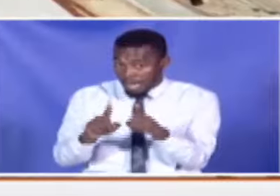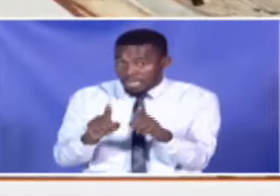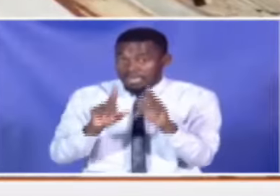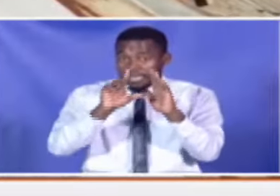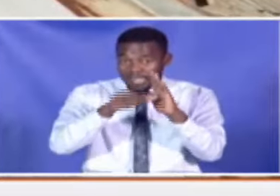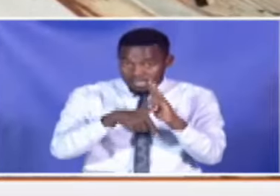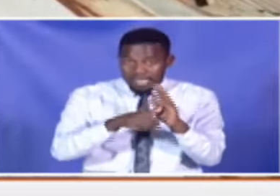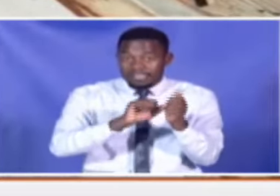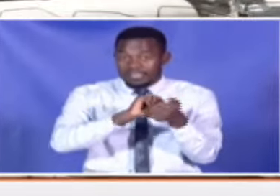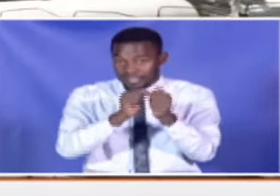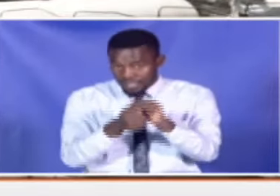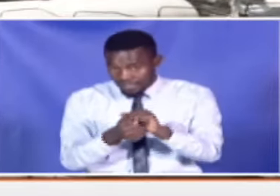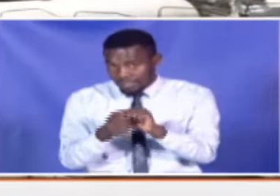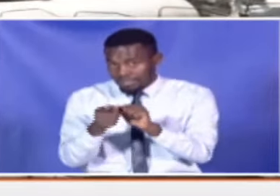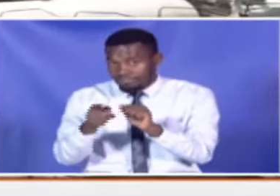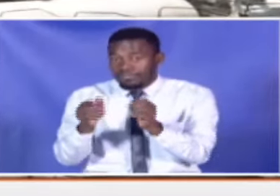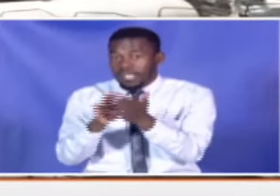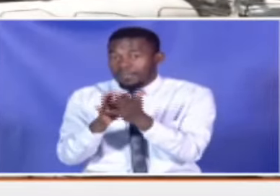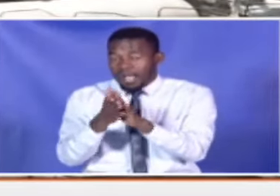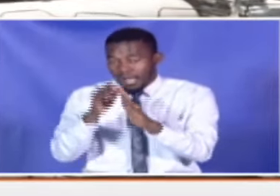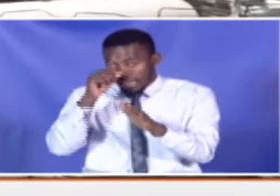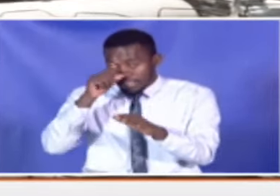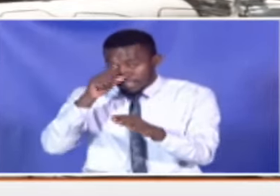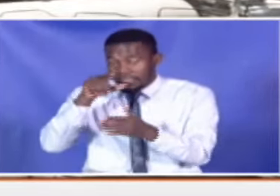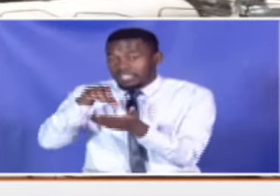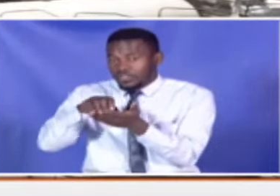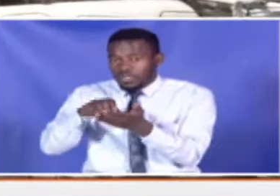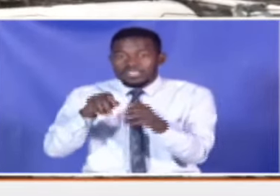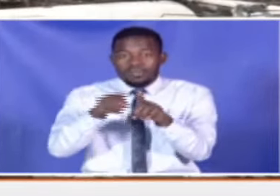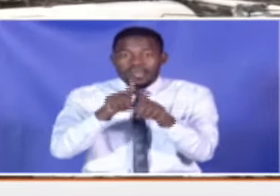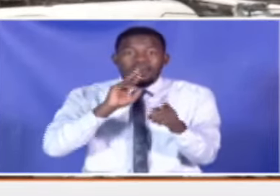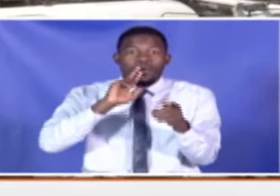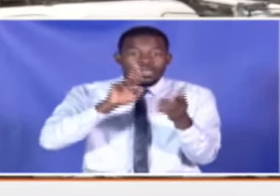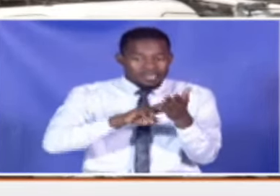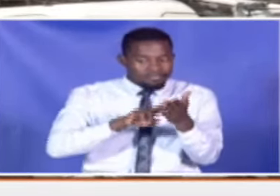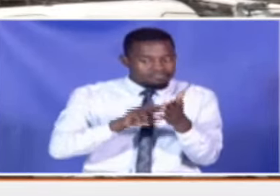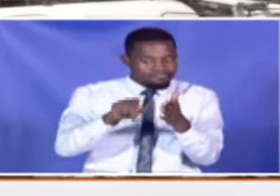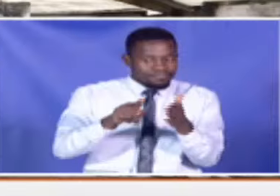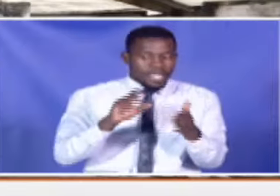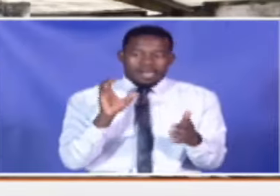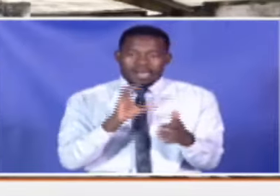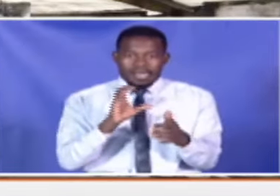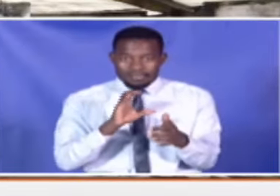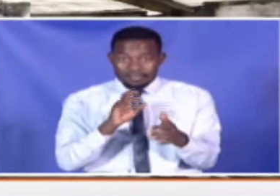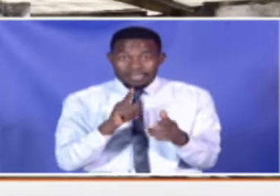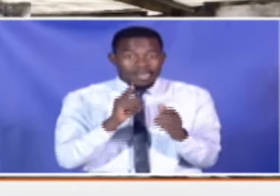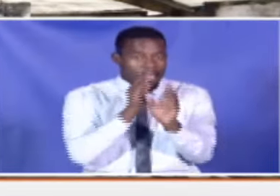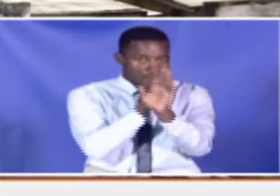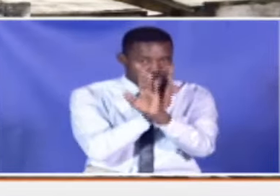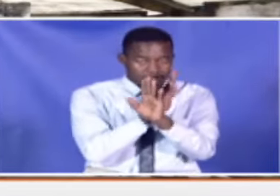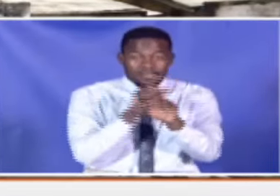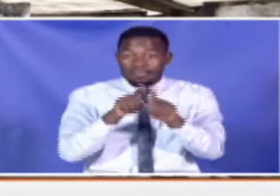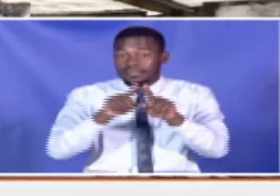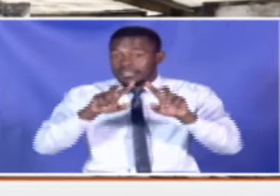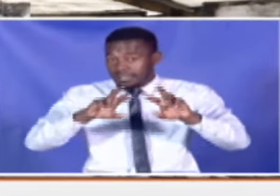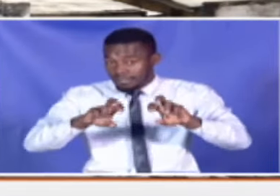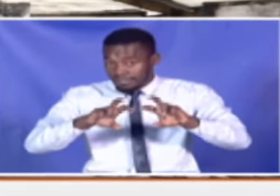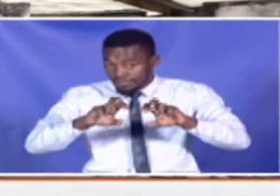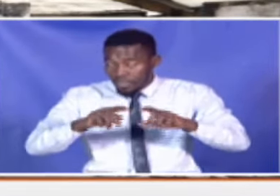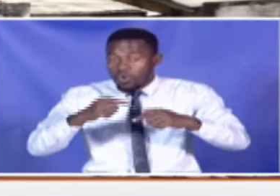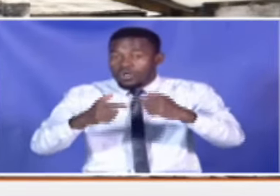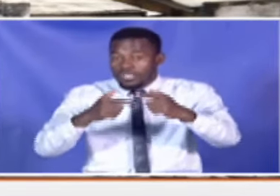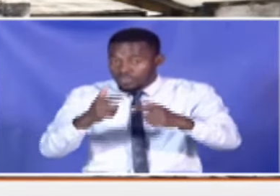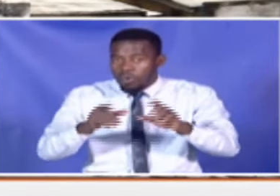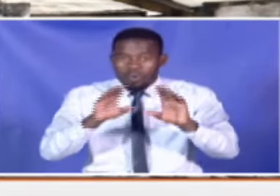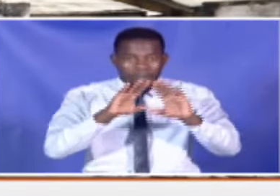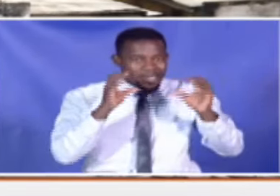the devastating blast. He has denied reports that his client was in hiding. As the investigations continue, the community is still